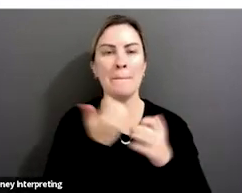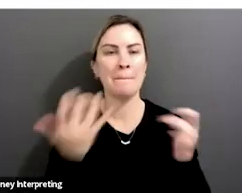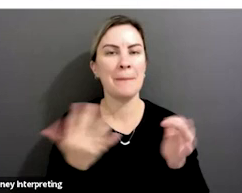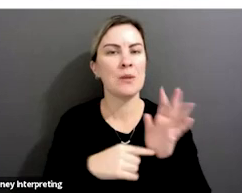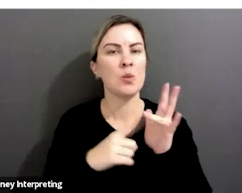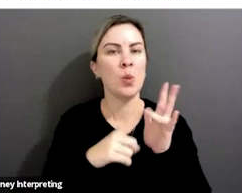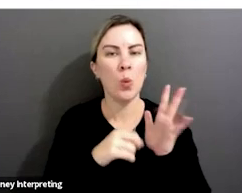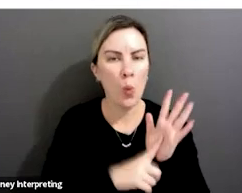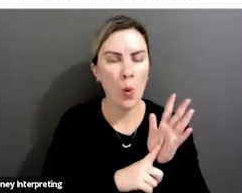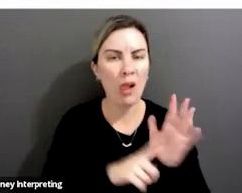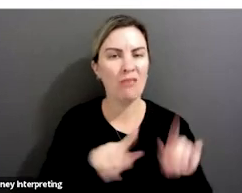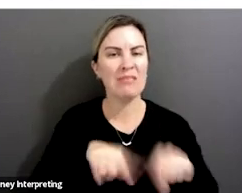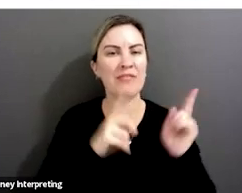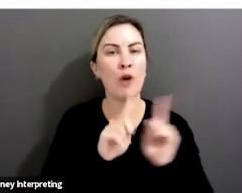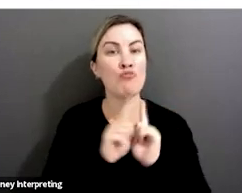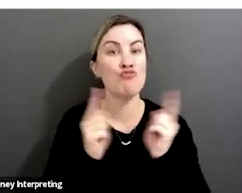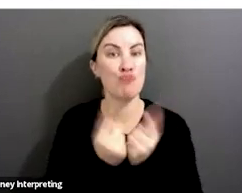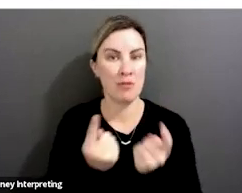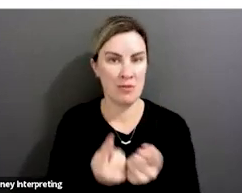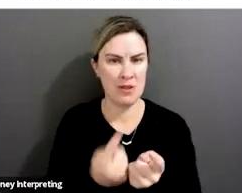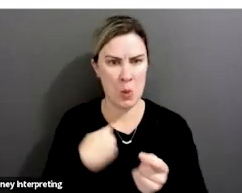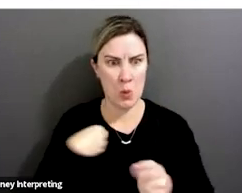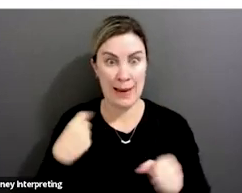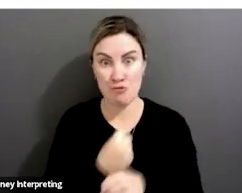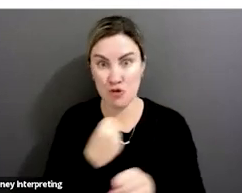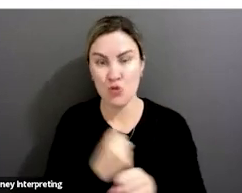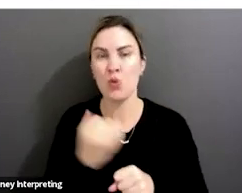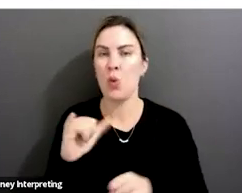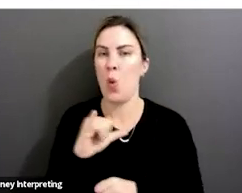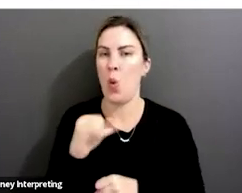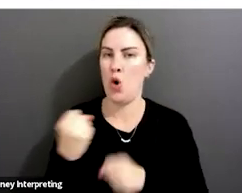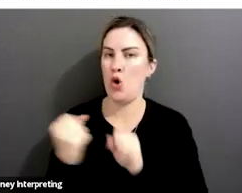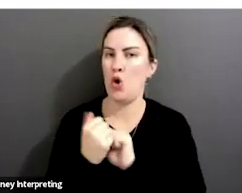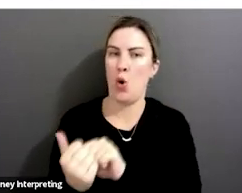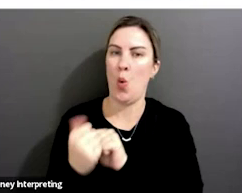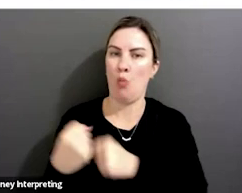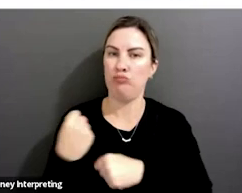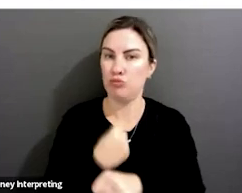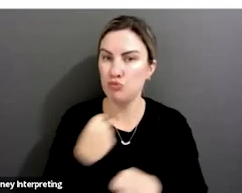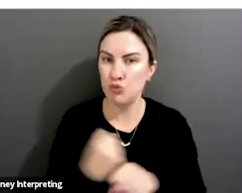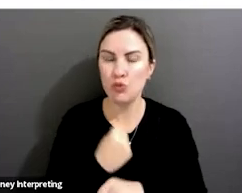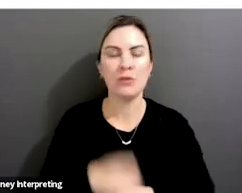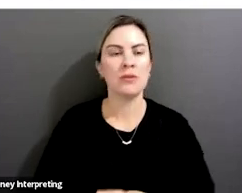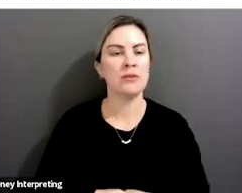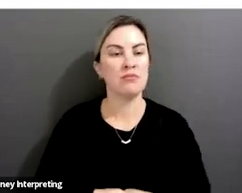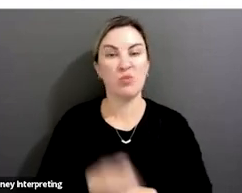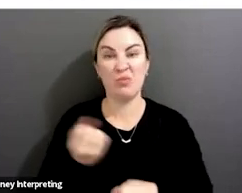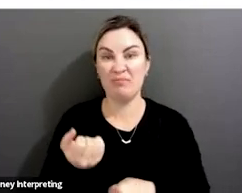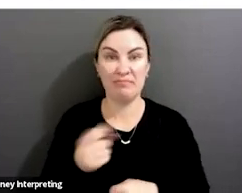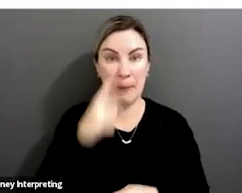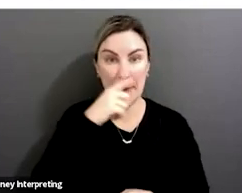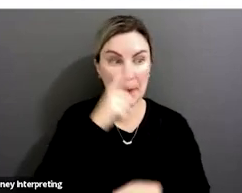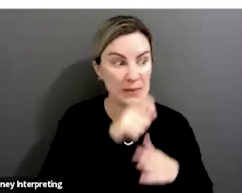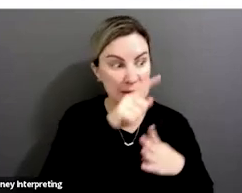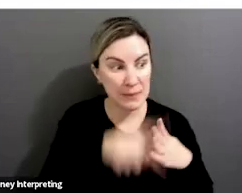and products that we've been producing and co-producing with service providers, with people with disability, with emergency services, and